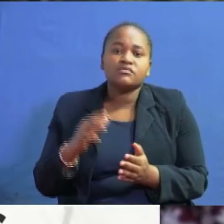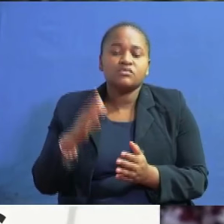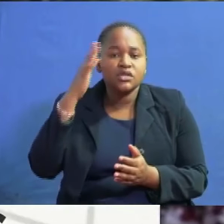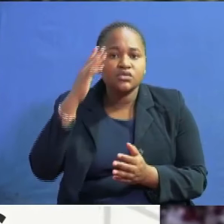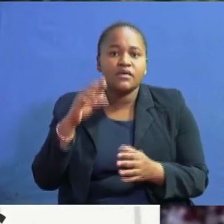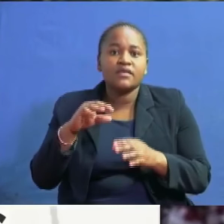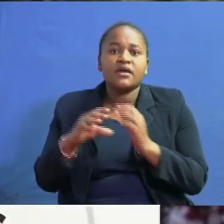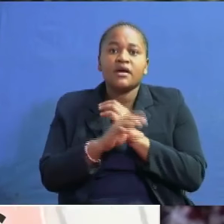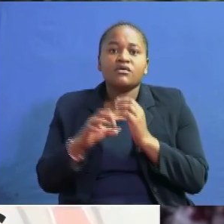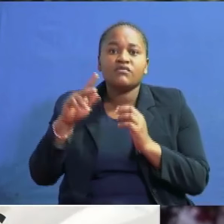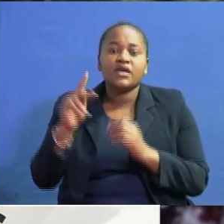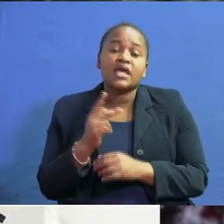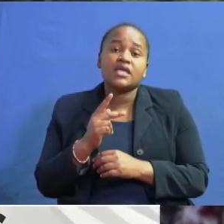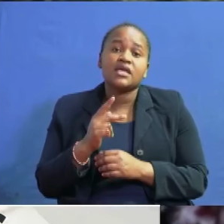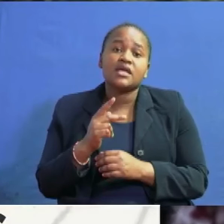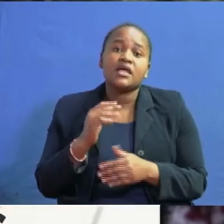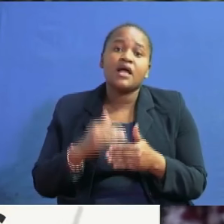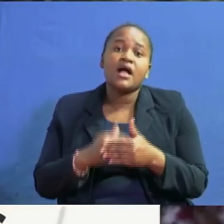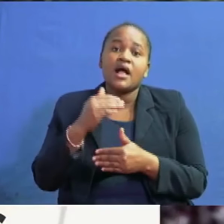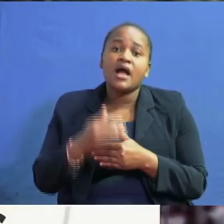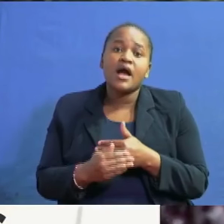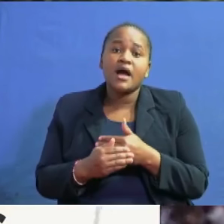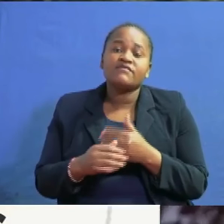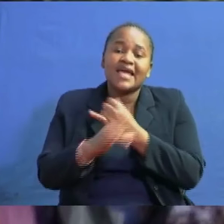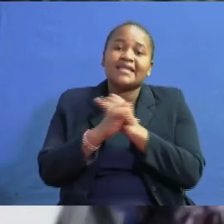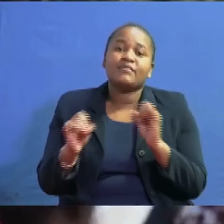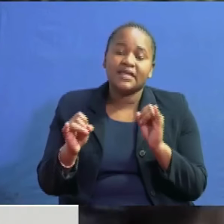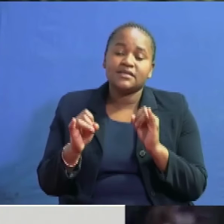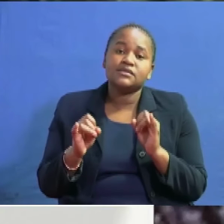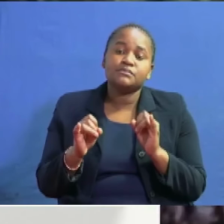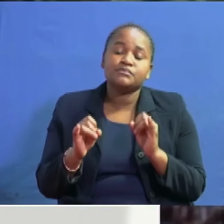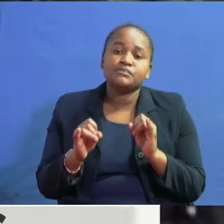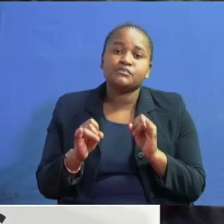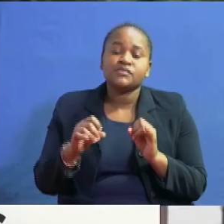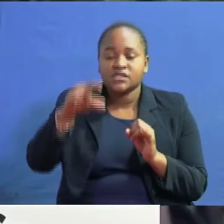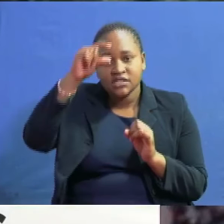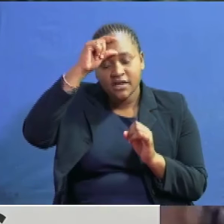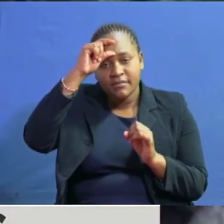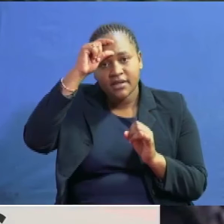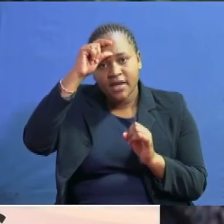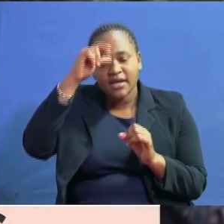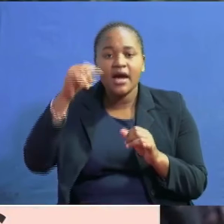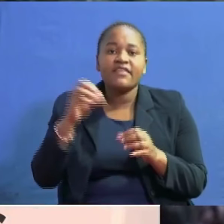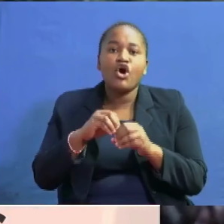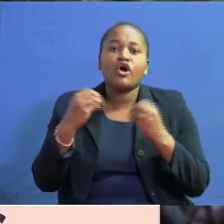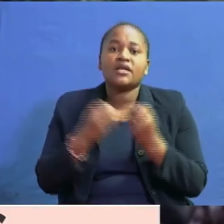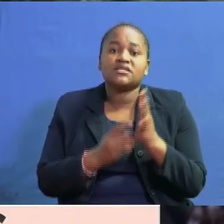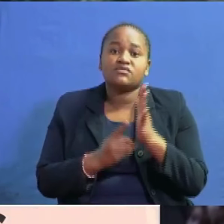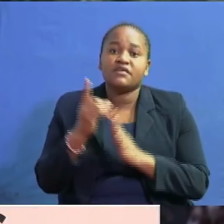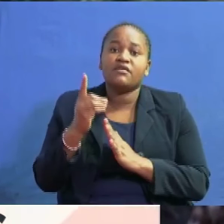Kenya, baada ya uhuru kupatikana, serikali na mashirika mengine ya